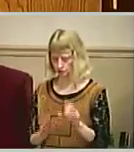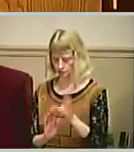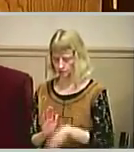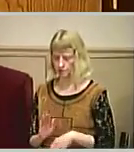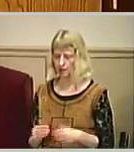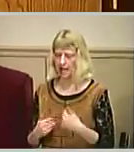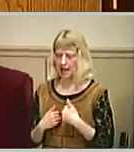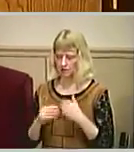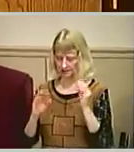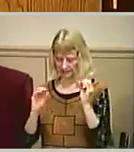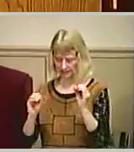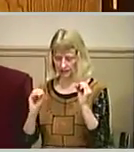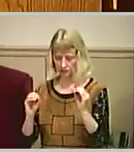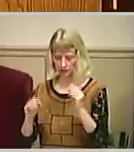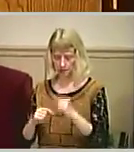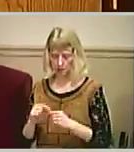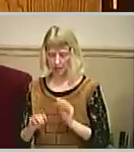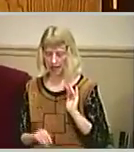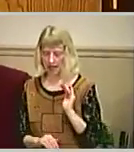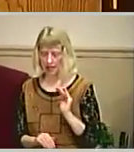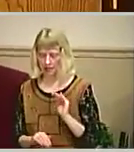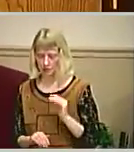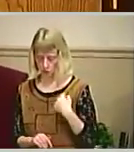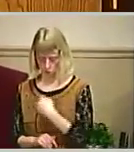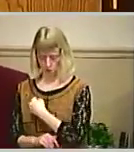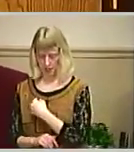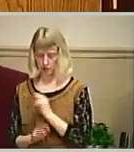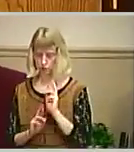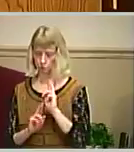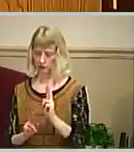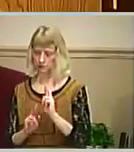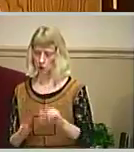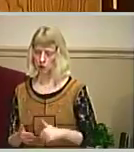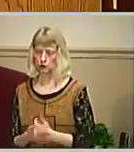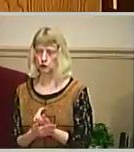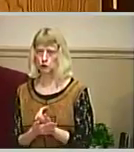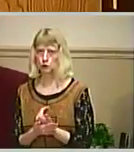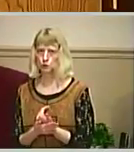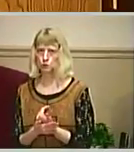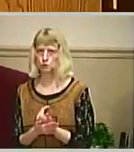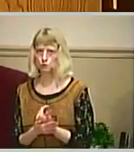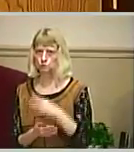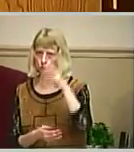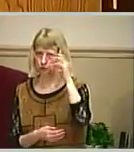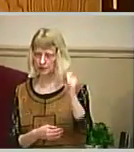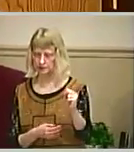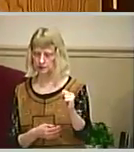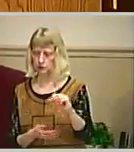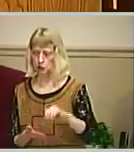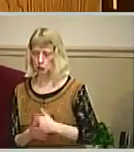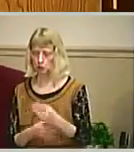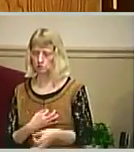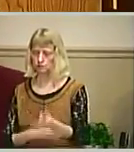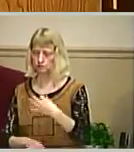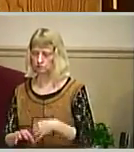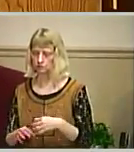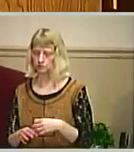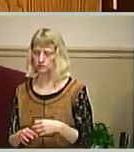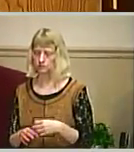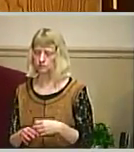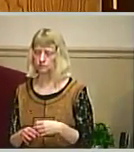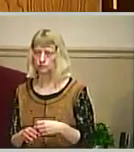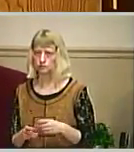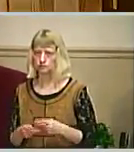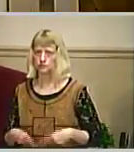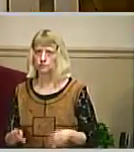got some teaching concerning how we ought to respond to this new president, this new administration,